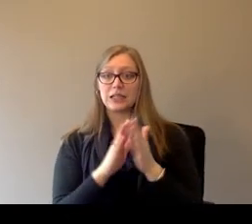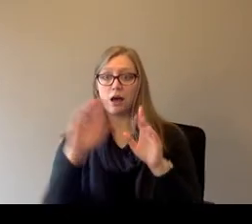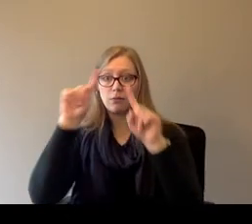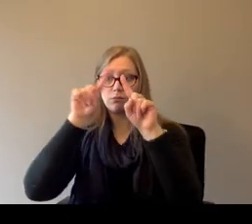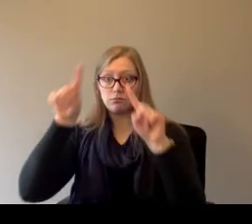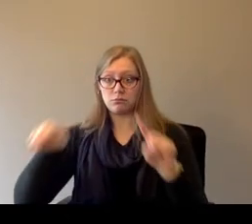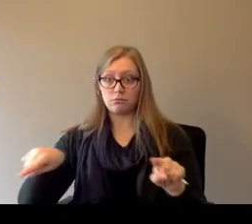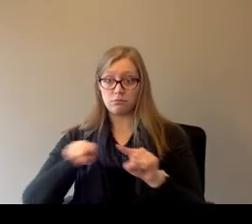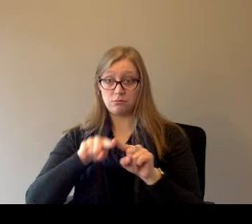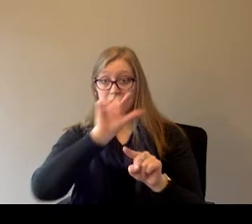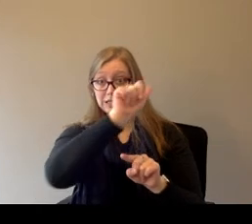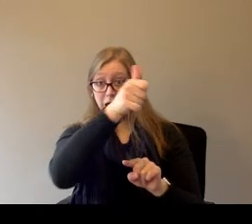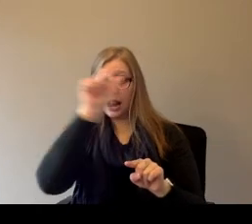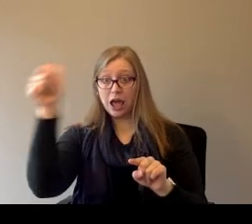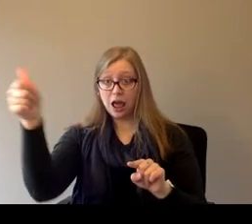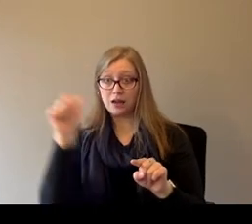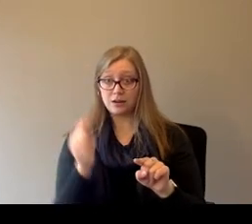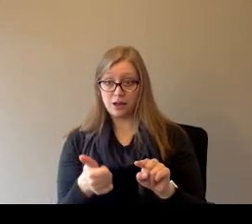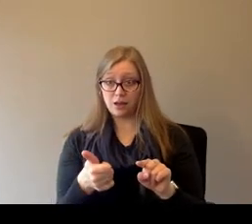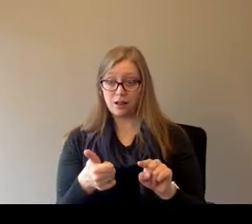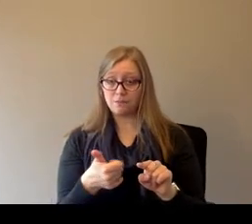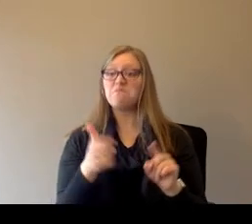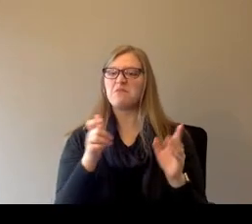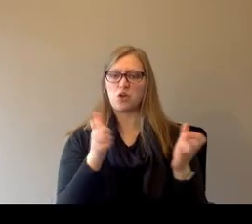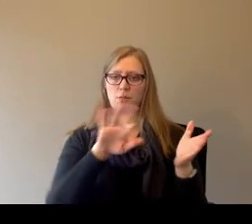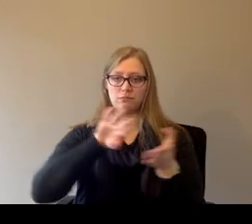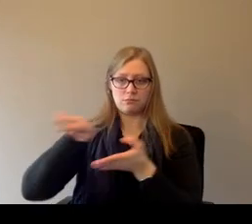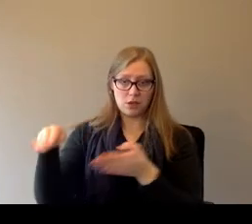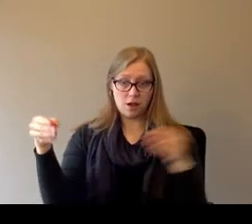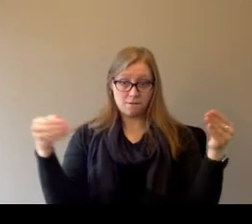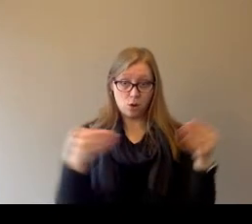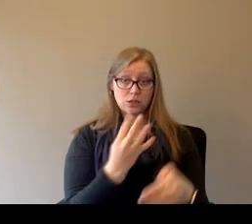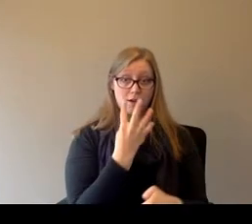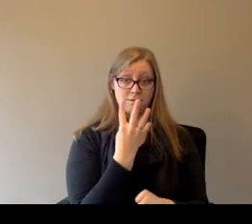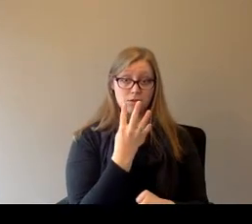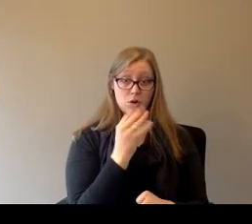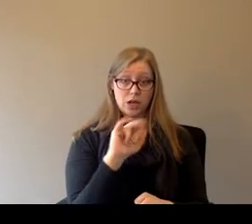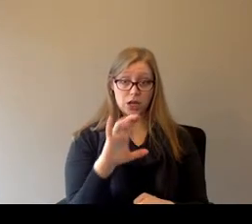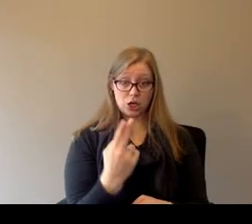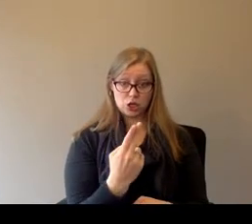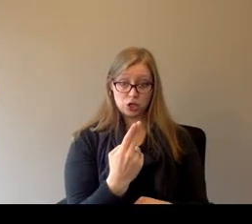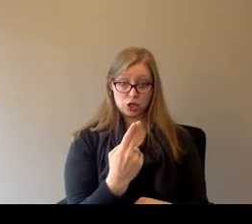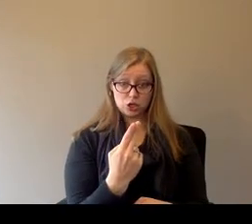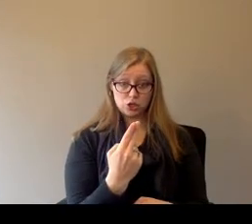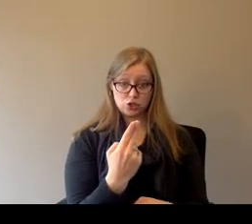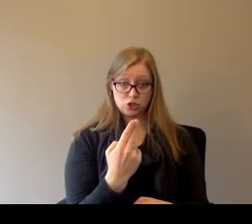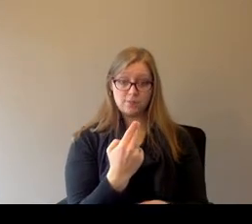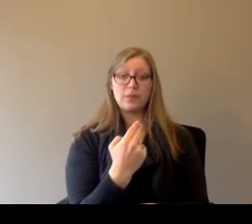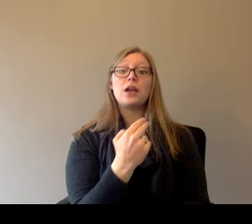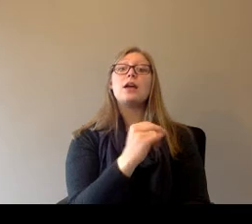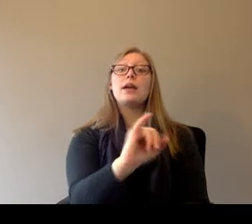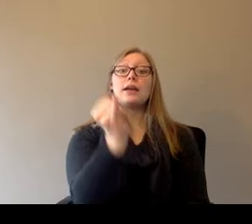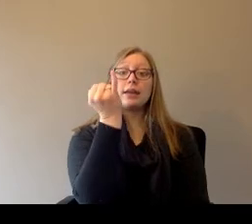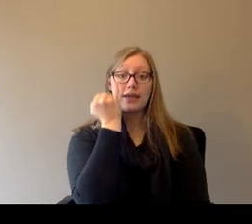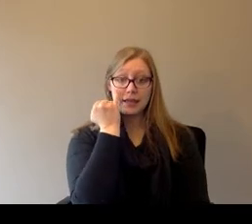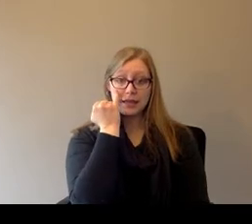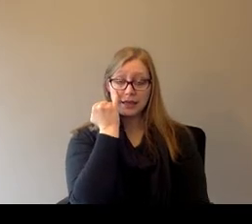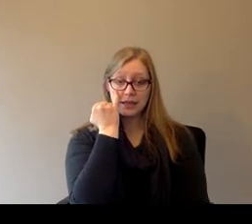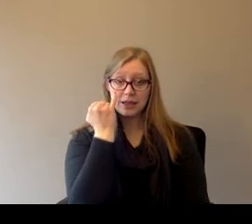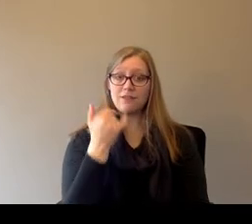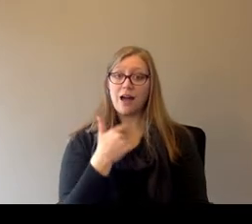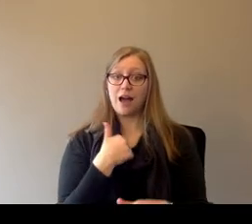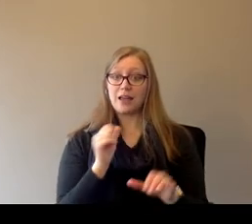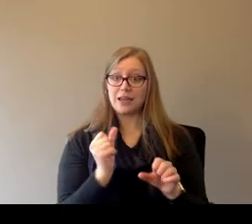to know how many of these 4-inch triangles I can make. Well, I have 3 sides, so it's 4 inches plus 4 inches plus